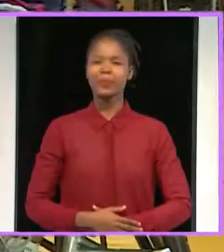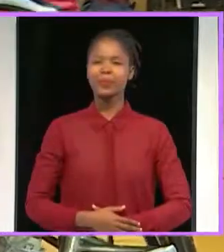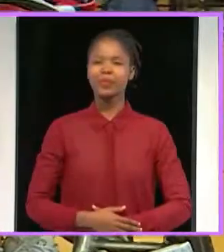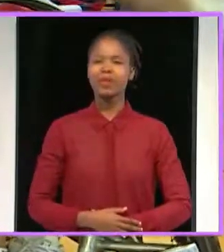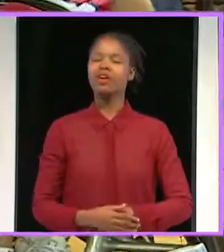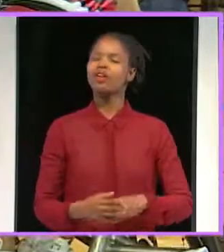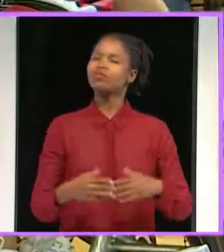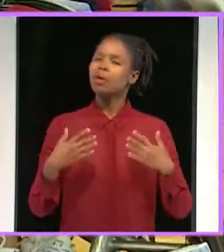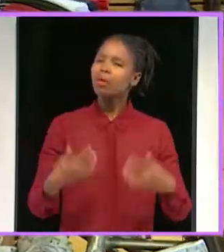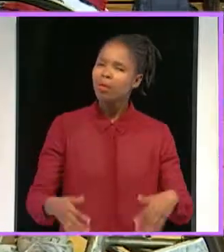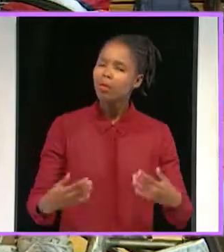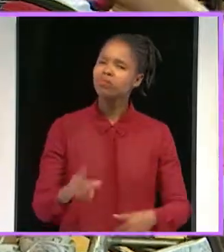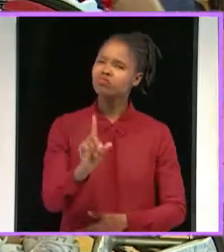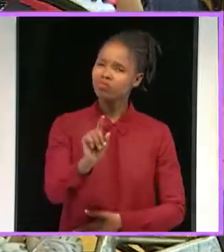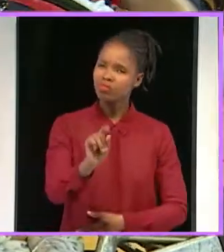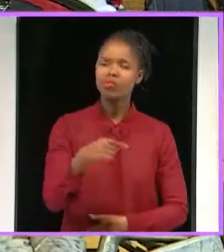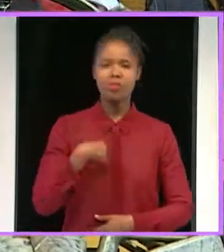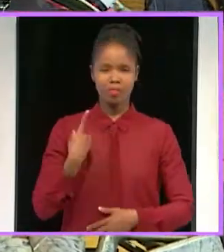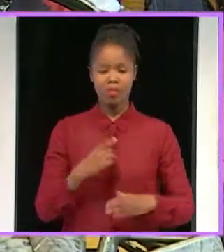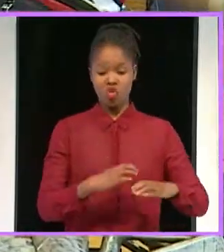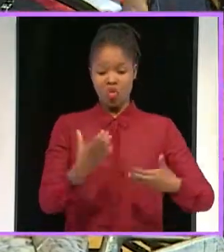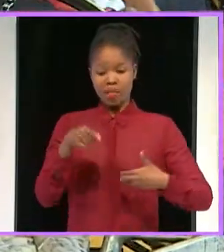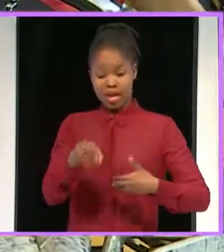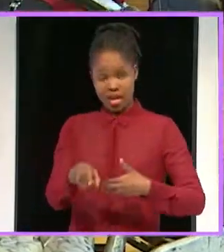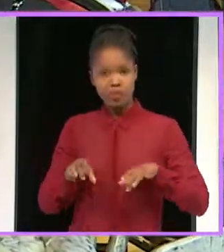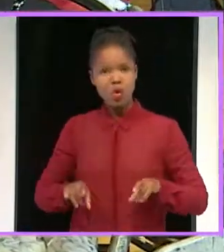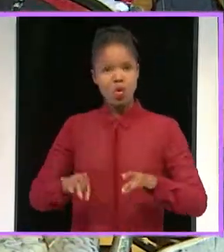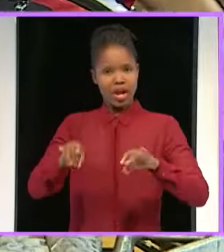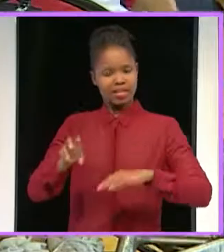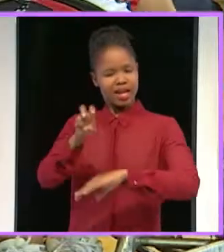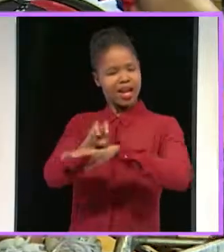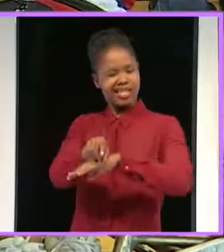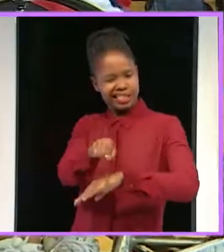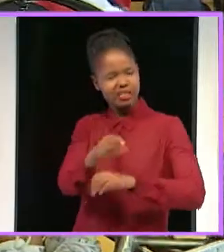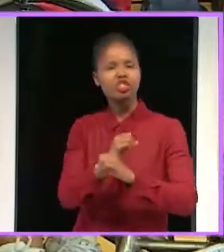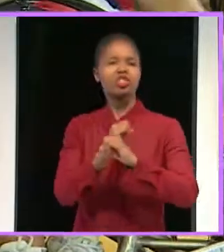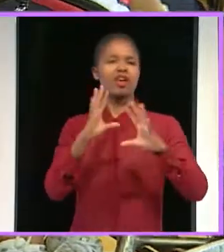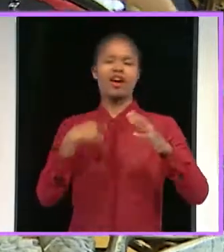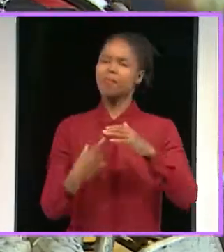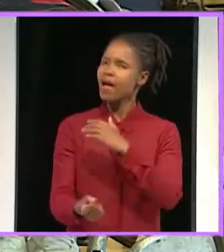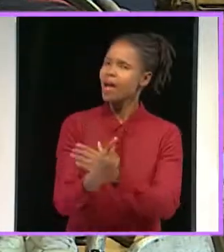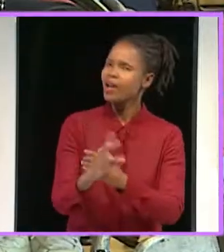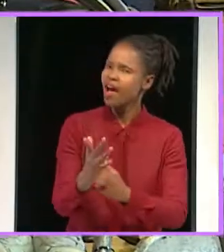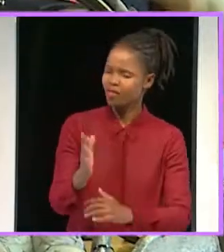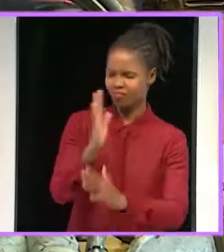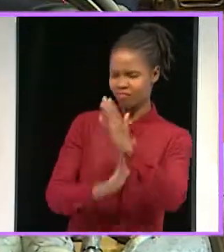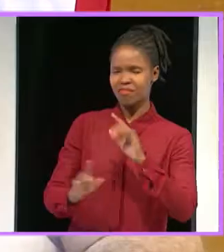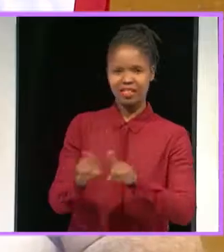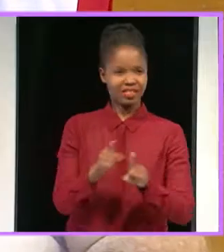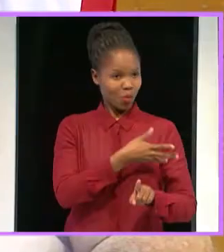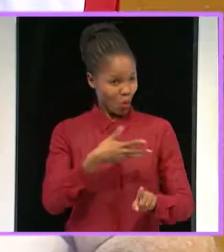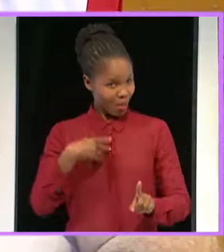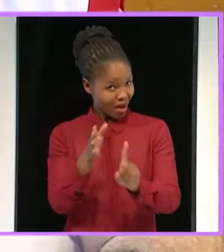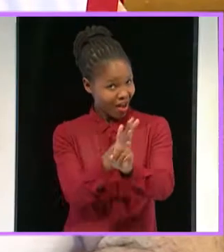your love then for wheelchair rugby, how did that come about? Okay, was it also as a result of a female